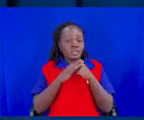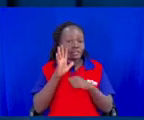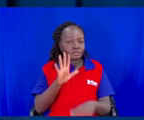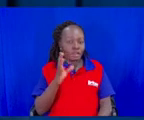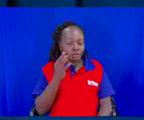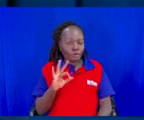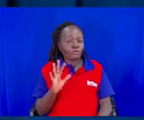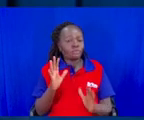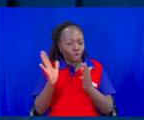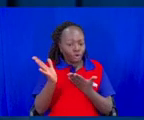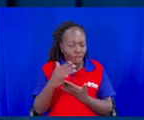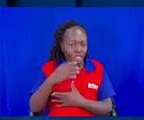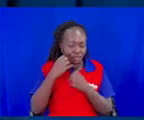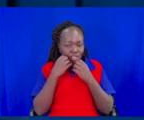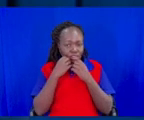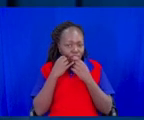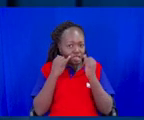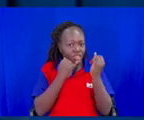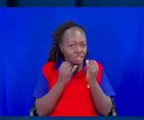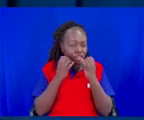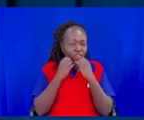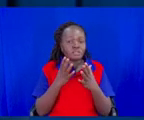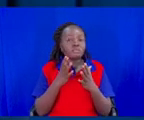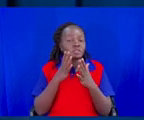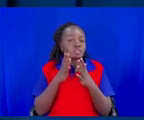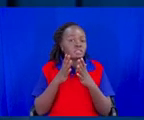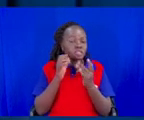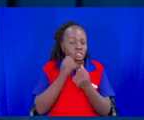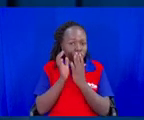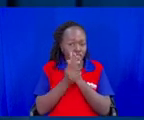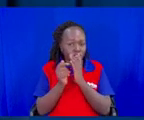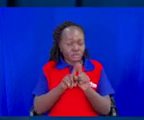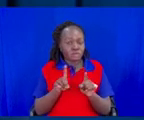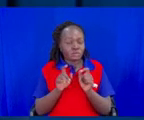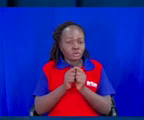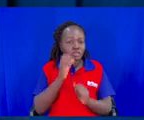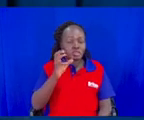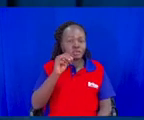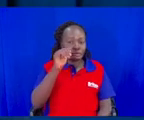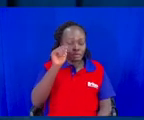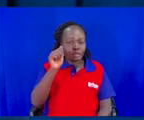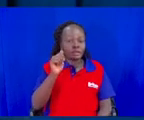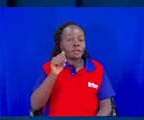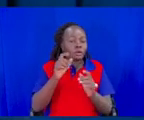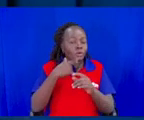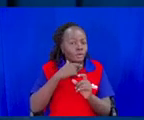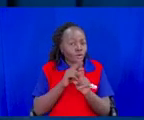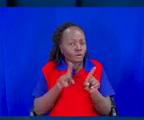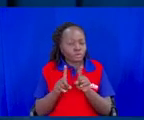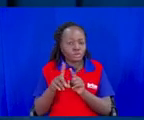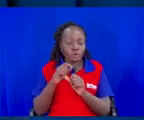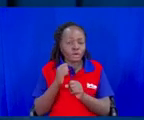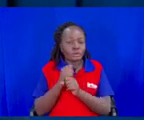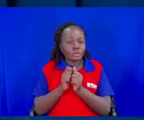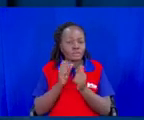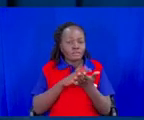of the Collective Investment Schemes regulations of Capital Markets Authority. We also confirmed that we worked very closely with the fund